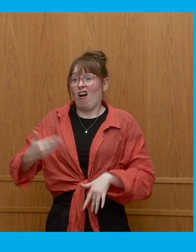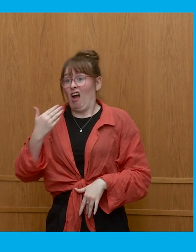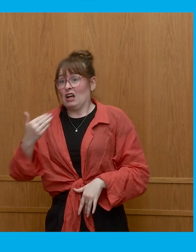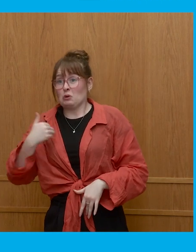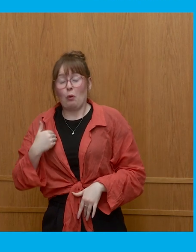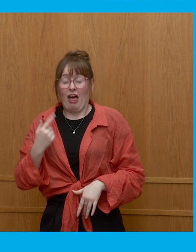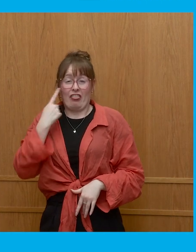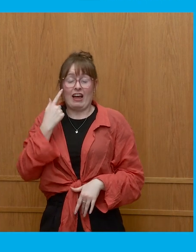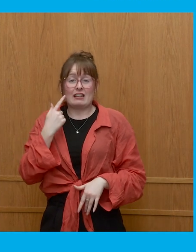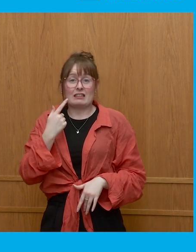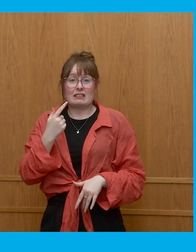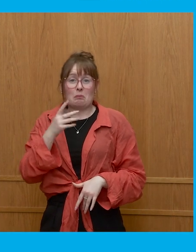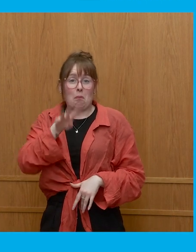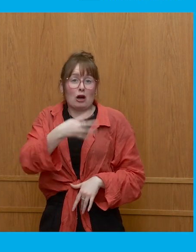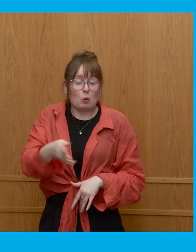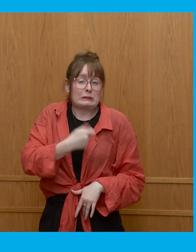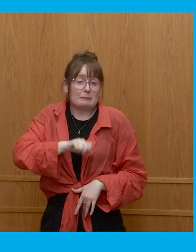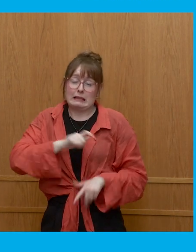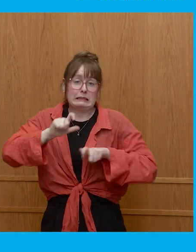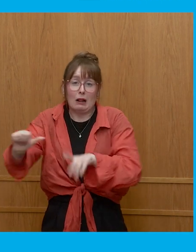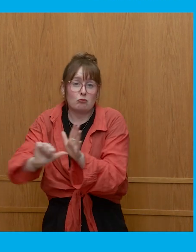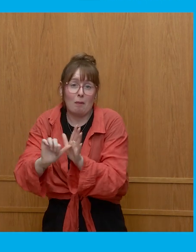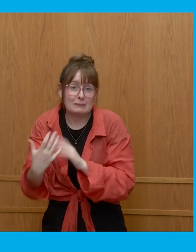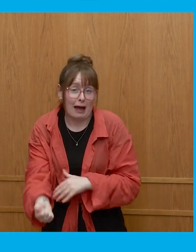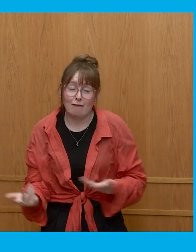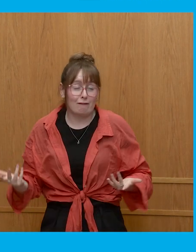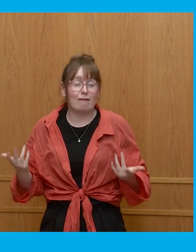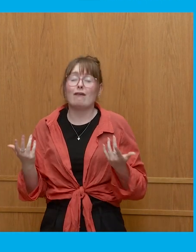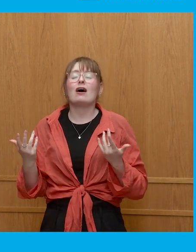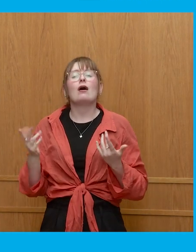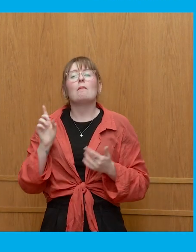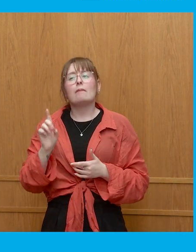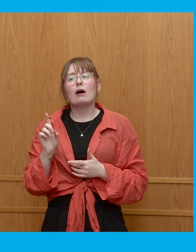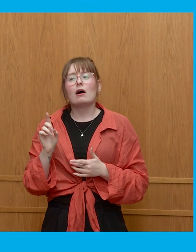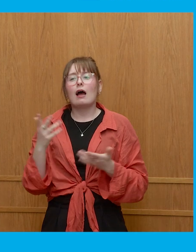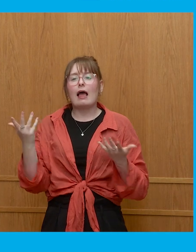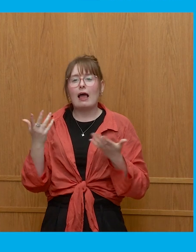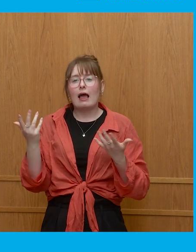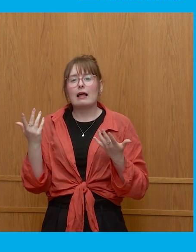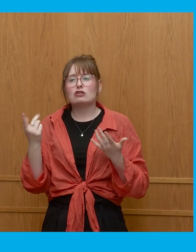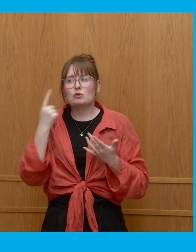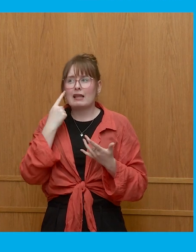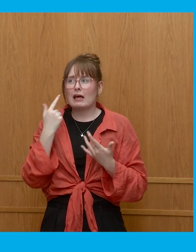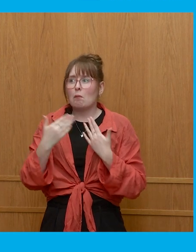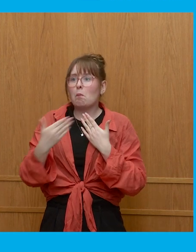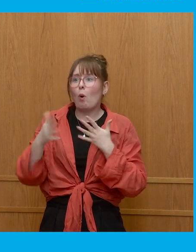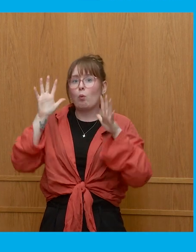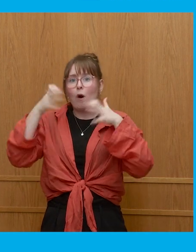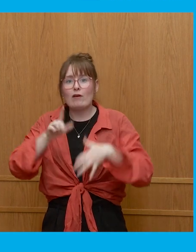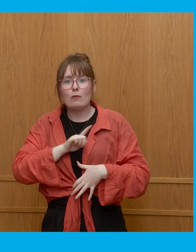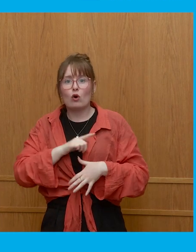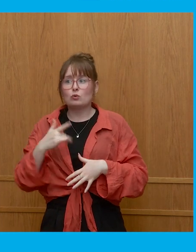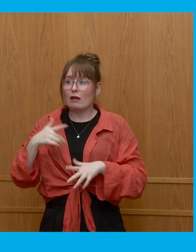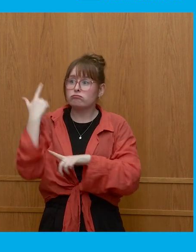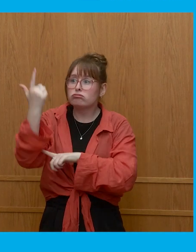But would you, as a in Barcelona, find them more sort of worrying? Or maybe